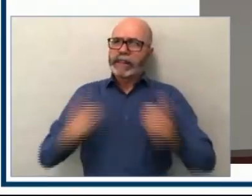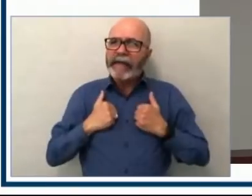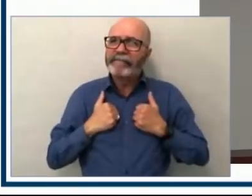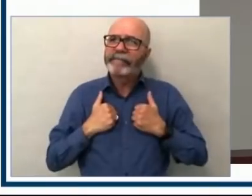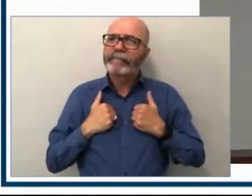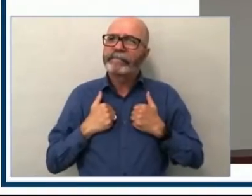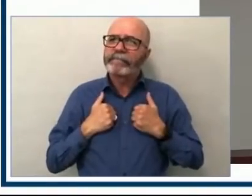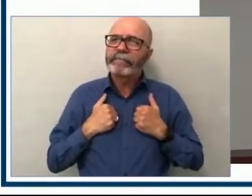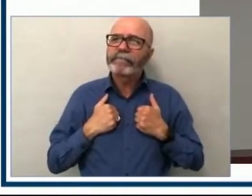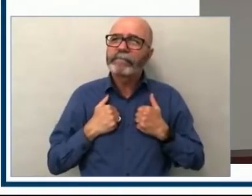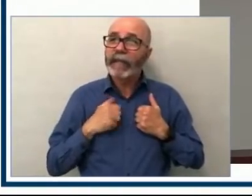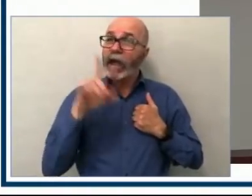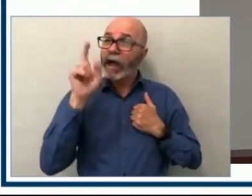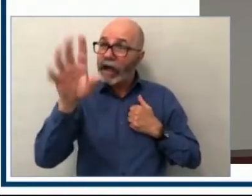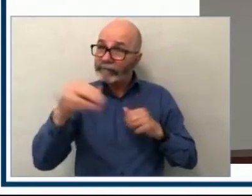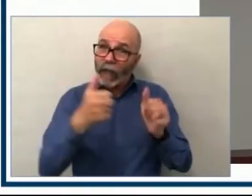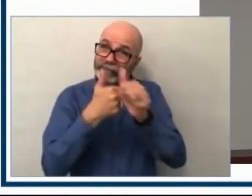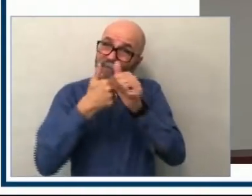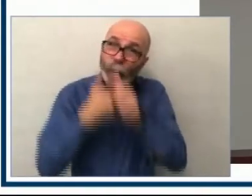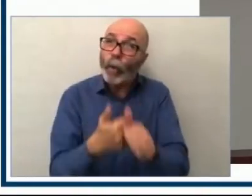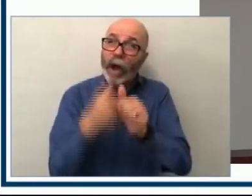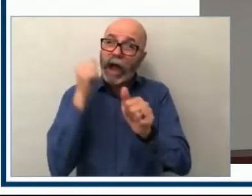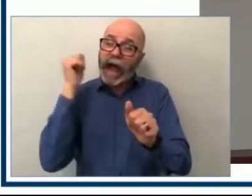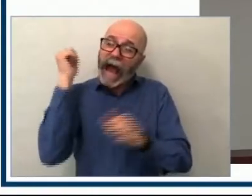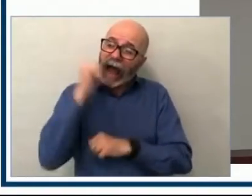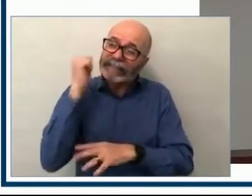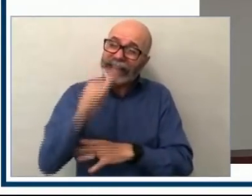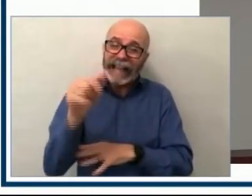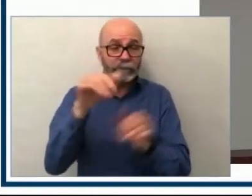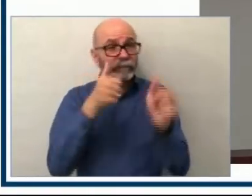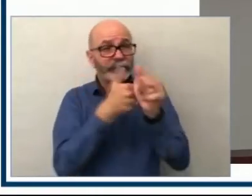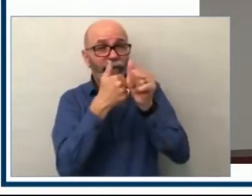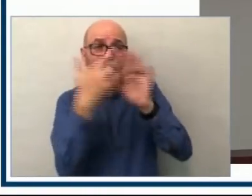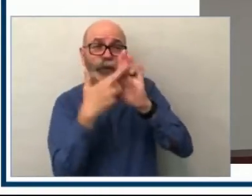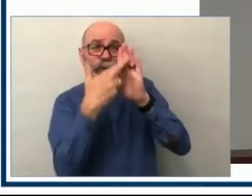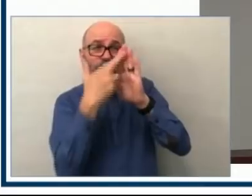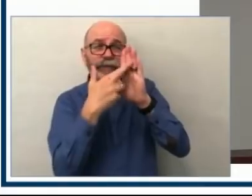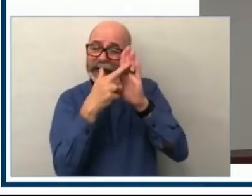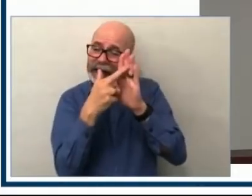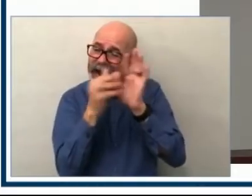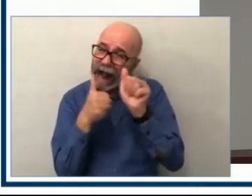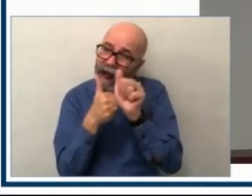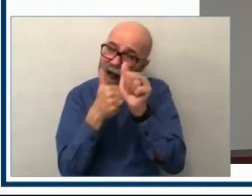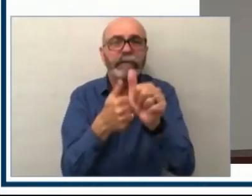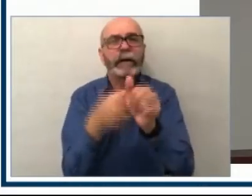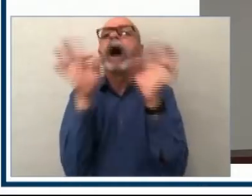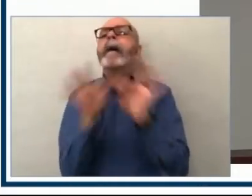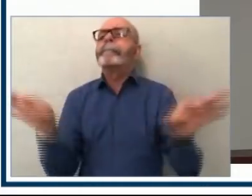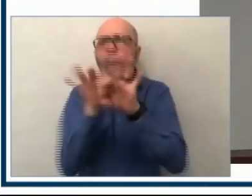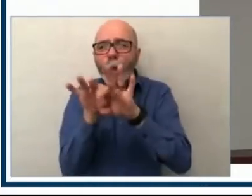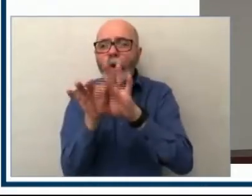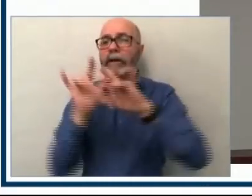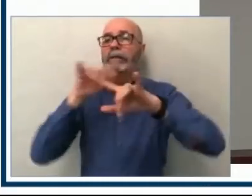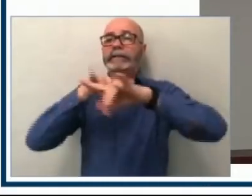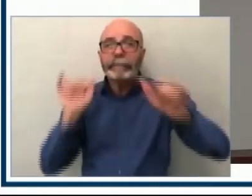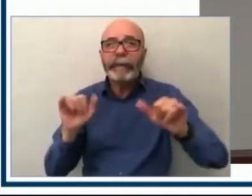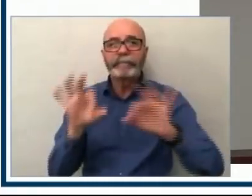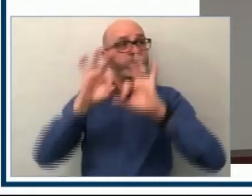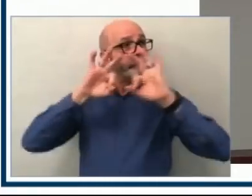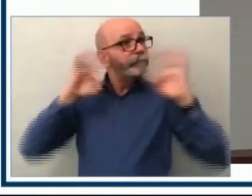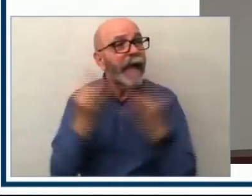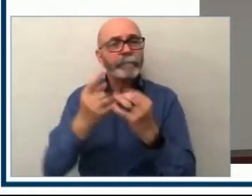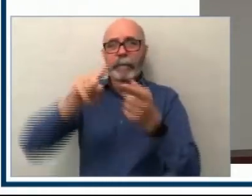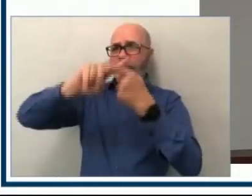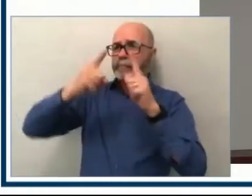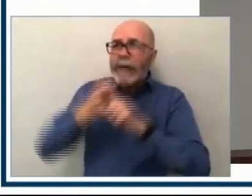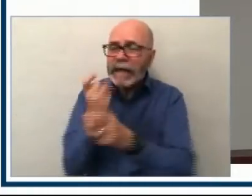every day matters. It will keep your family, friends, community, and healthcare and other essential workers safe.